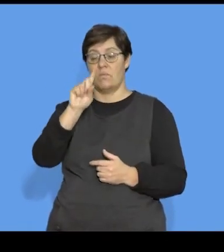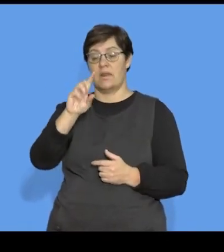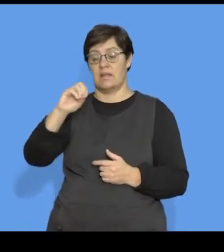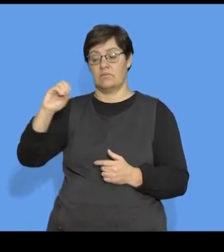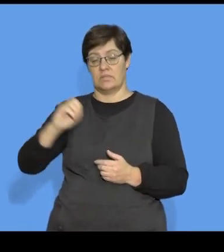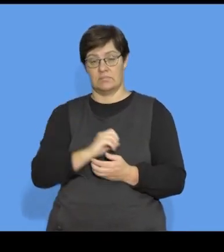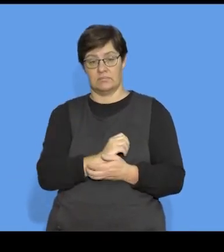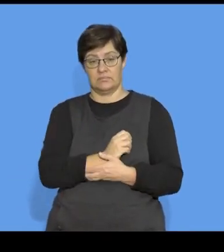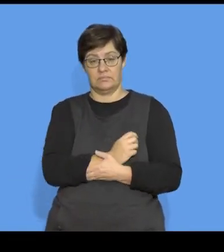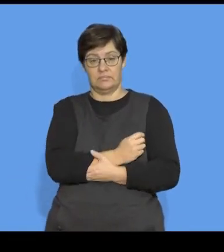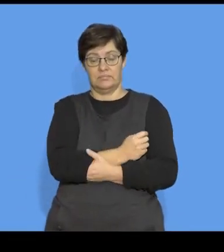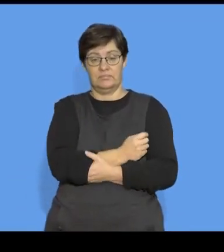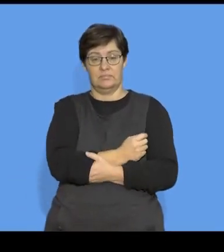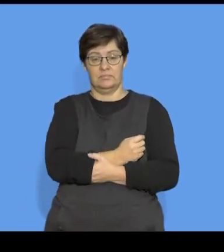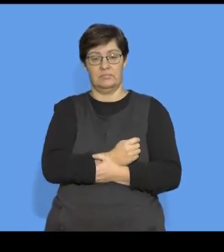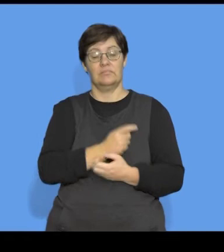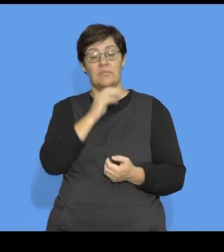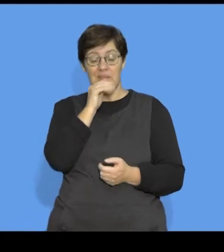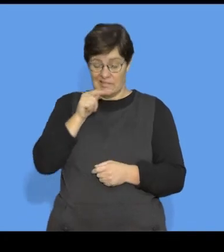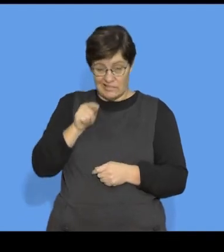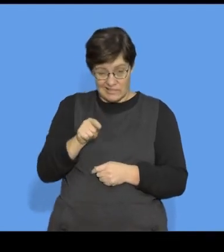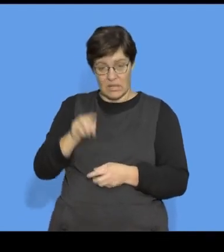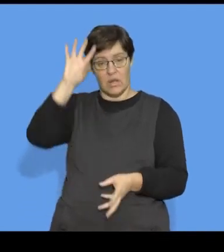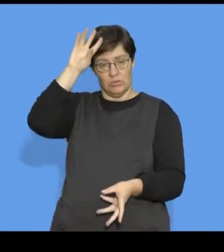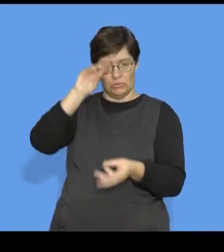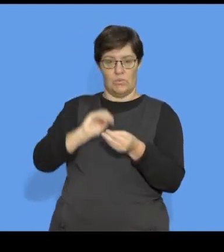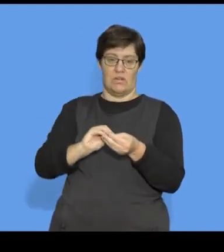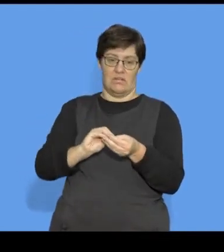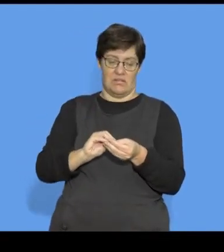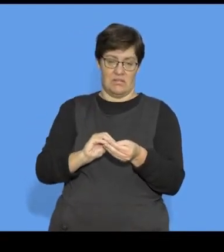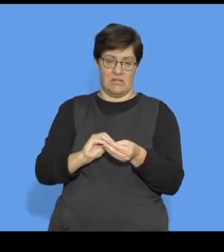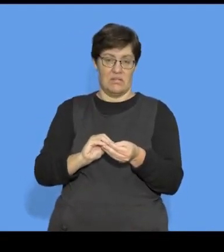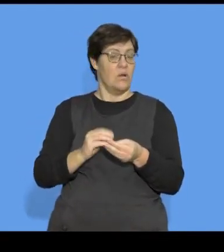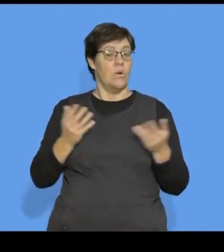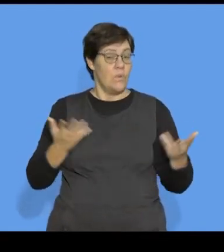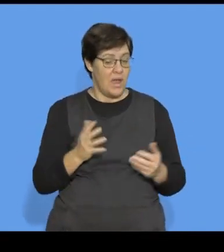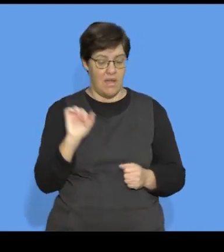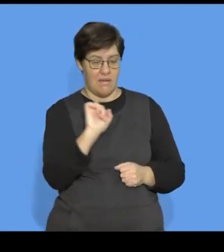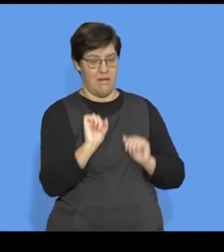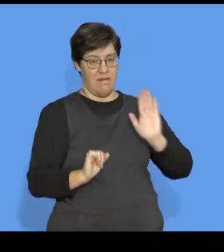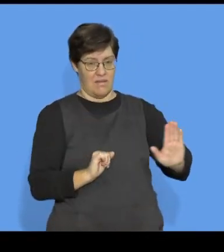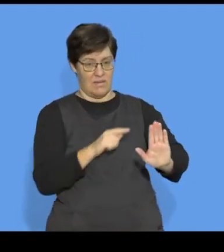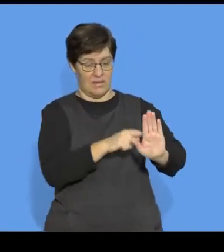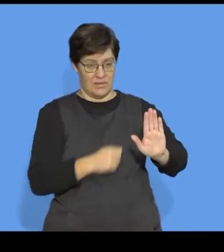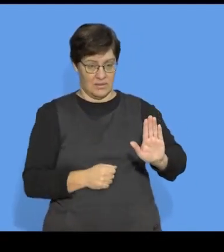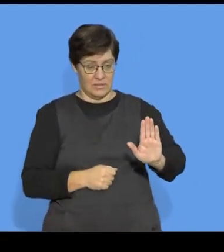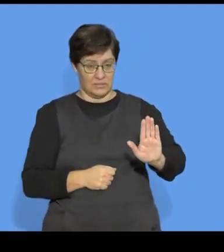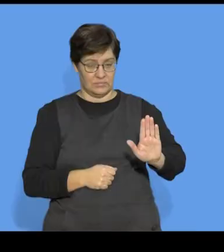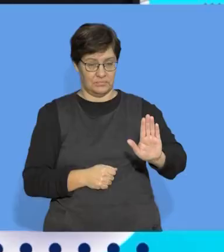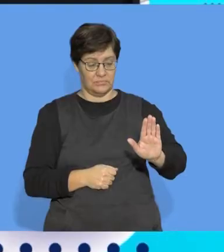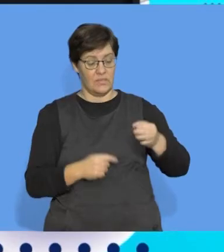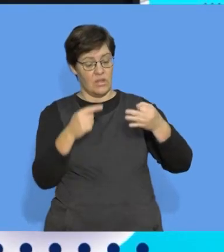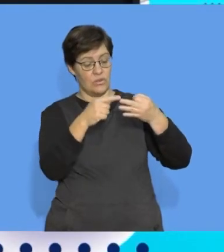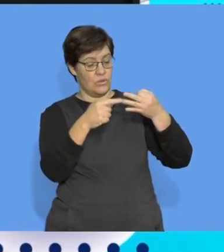106,100. So this 106,100 is the total depreciation on your vehicles. Once again,